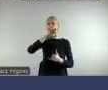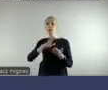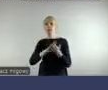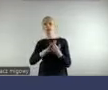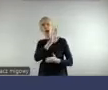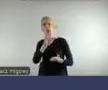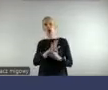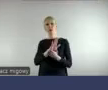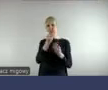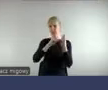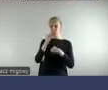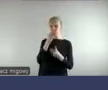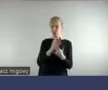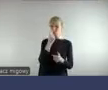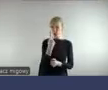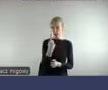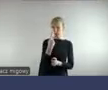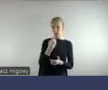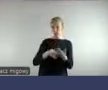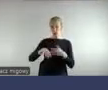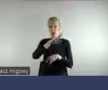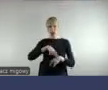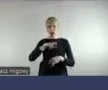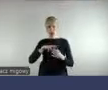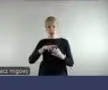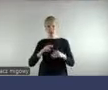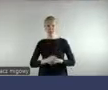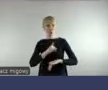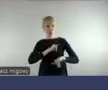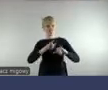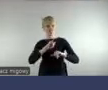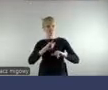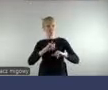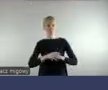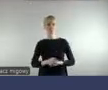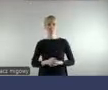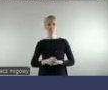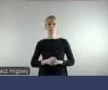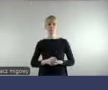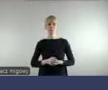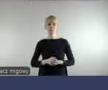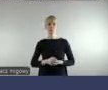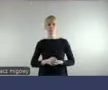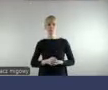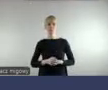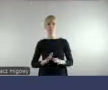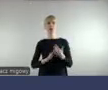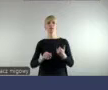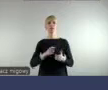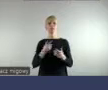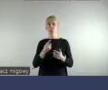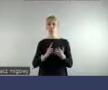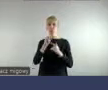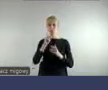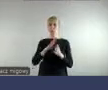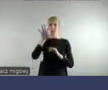And on top of the list here is where I work in Østfold, Buskerud, Oslo, and Akershus, which is, as you can